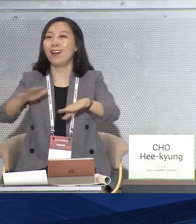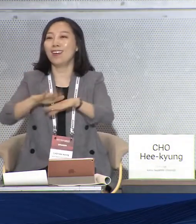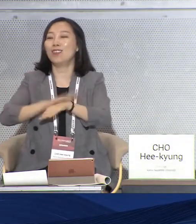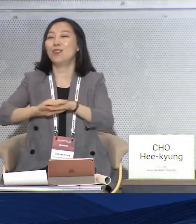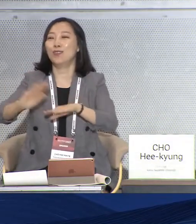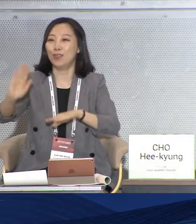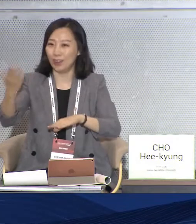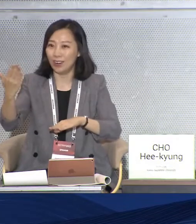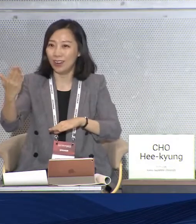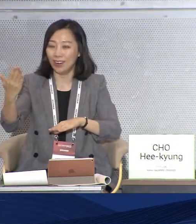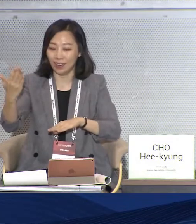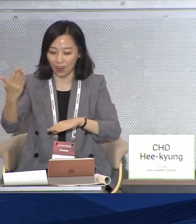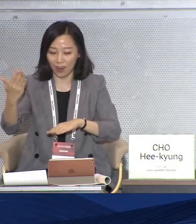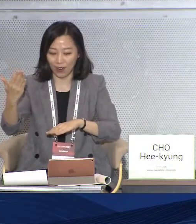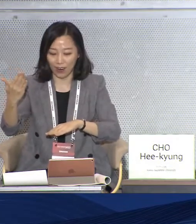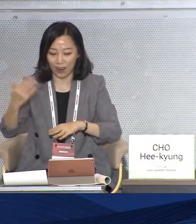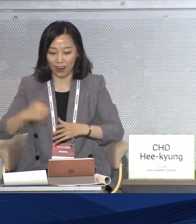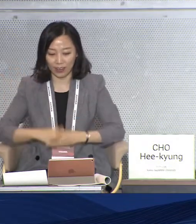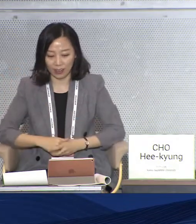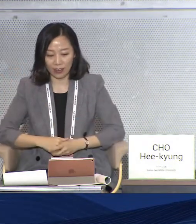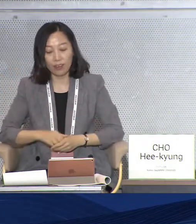service.